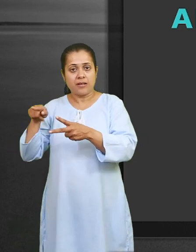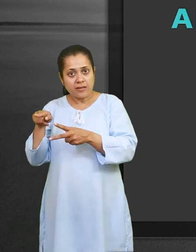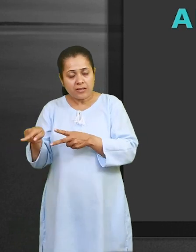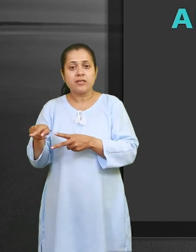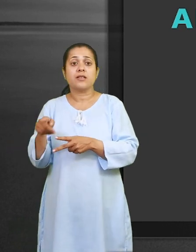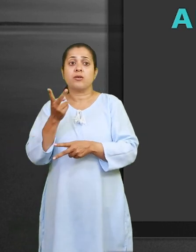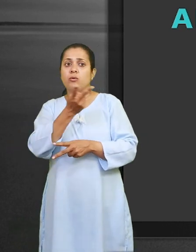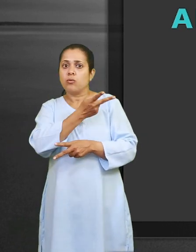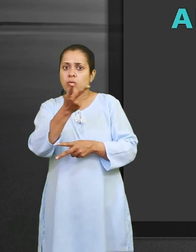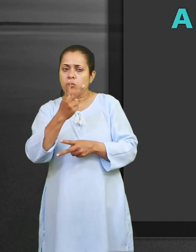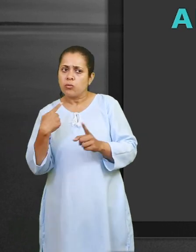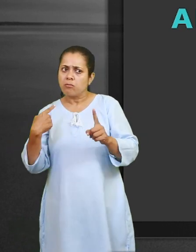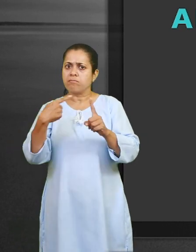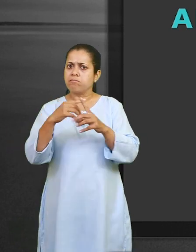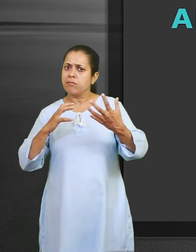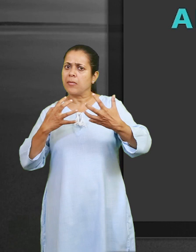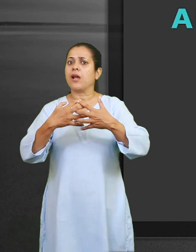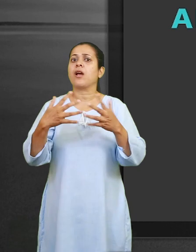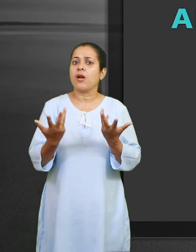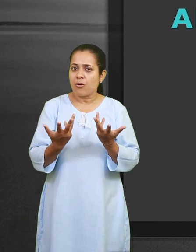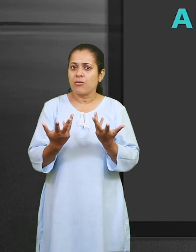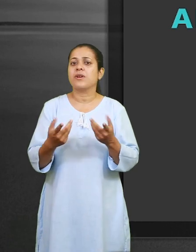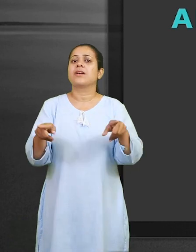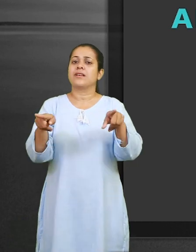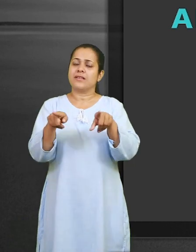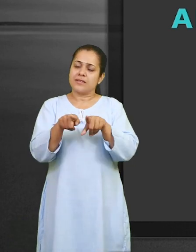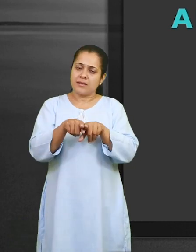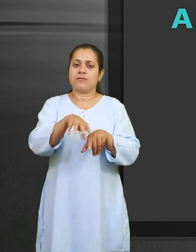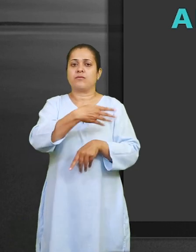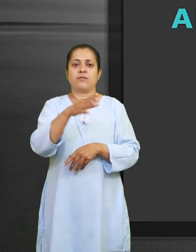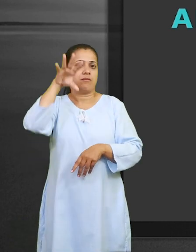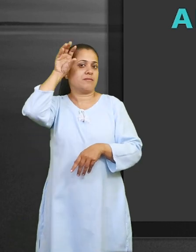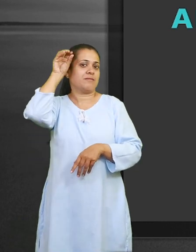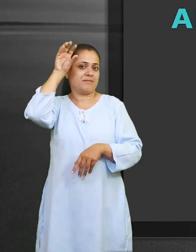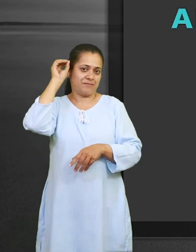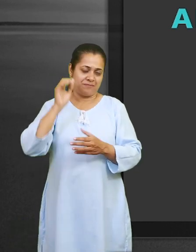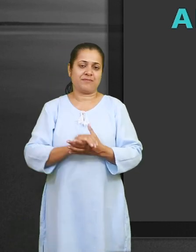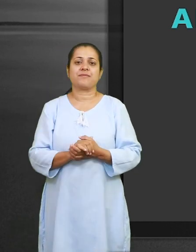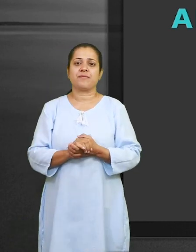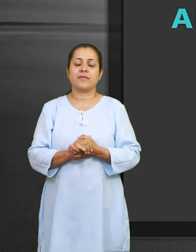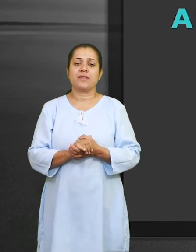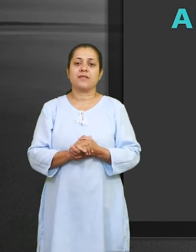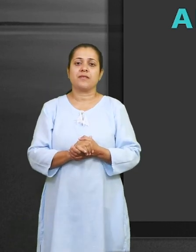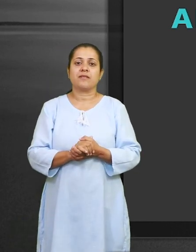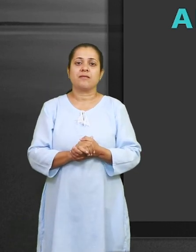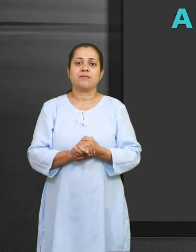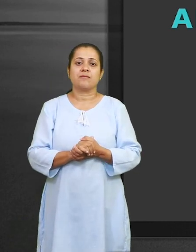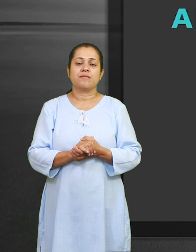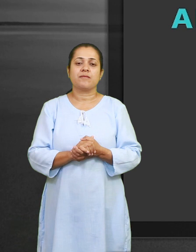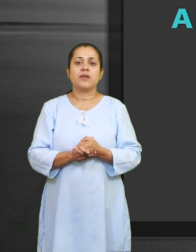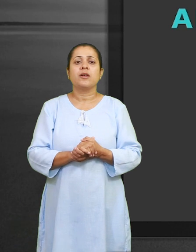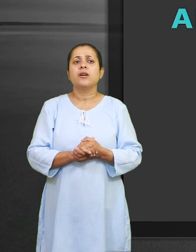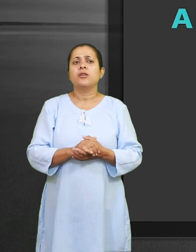in particular adapt to different kinds of climate. And in this case, we are going to